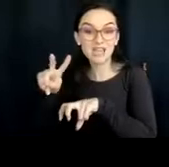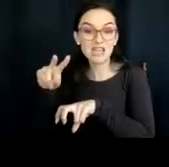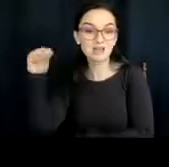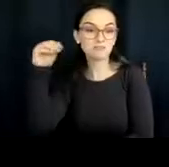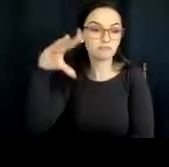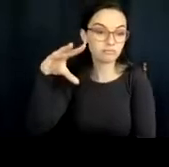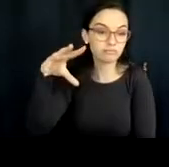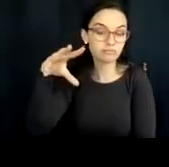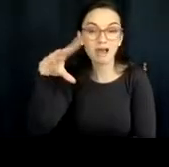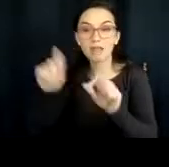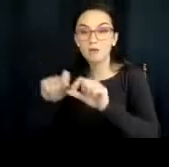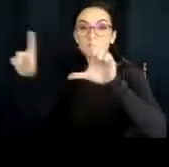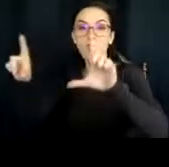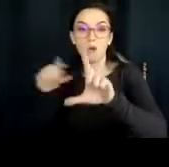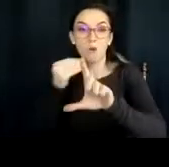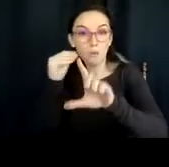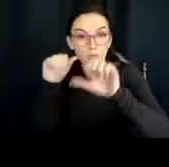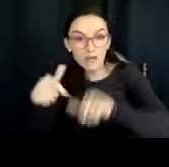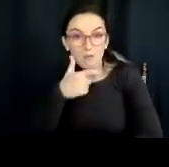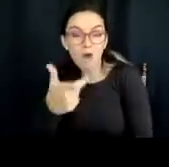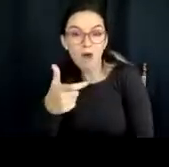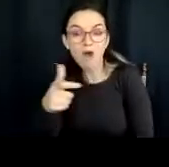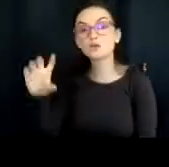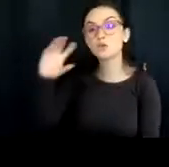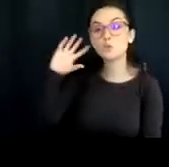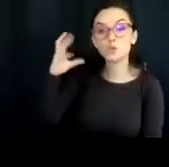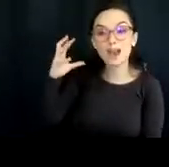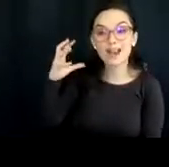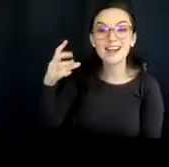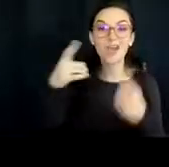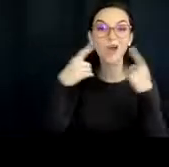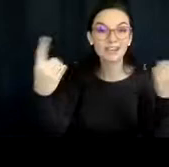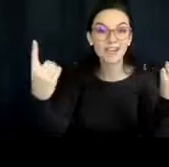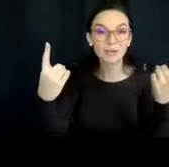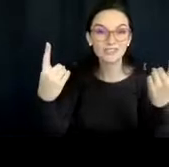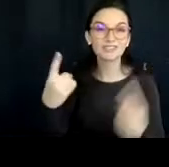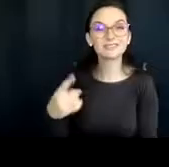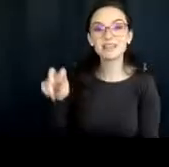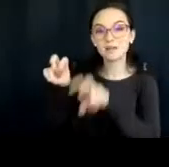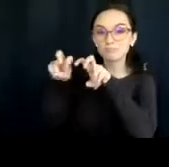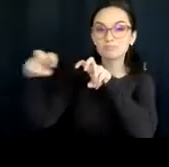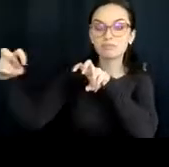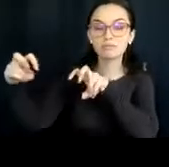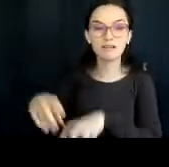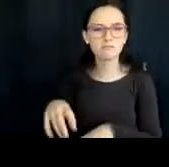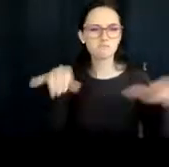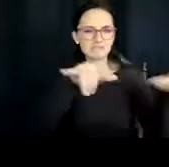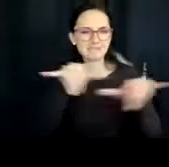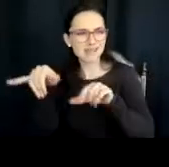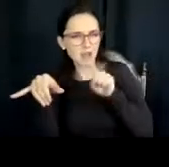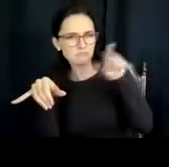from, the radio announcers, everything like that. Okay, and are these the same things over here? That